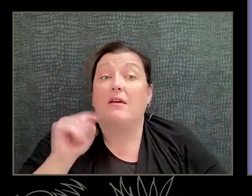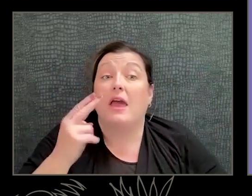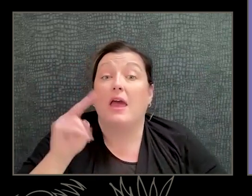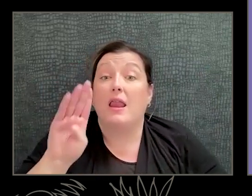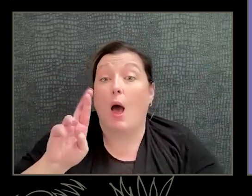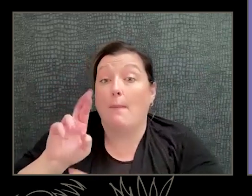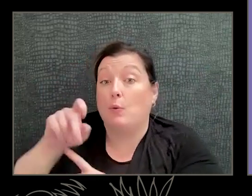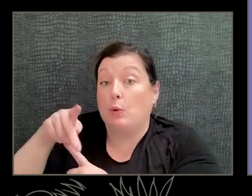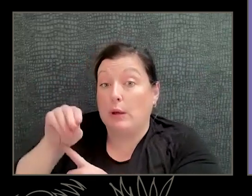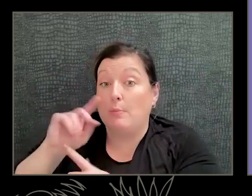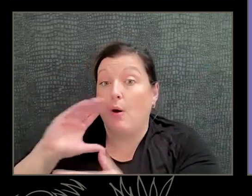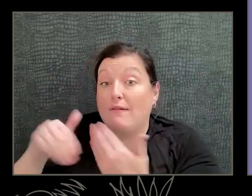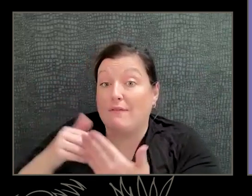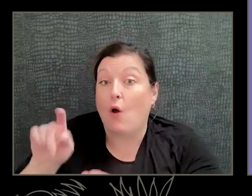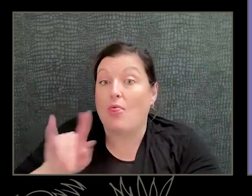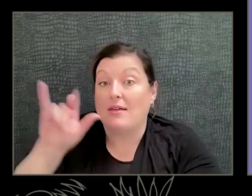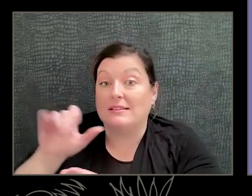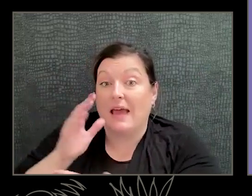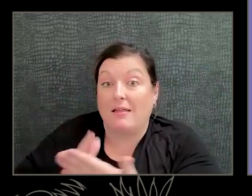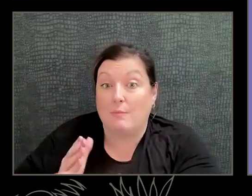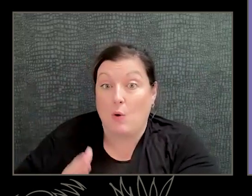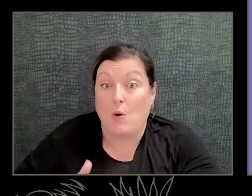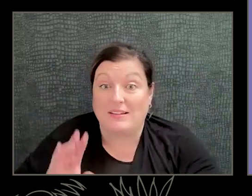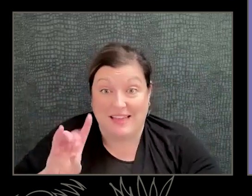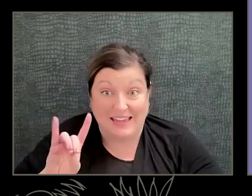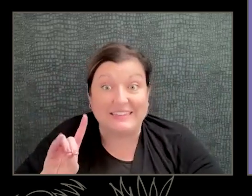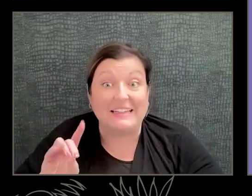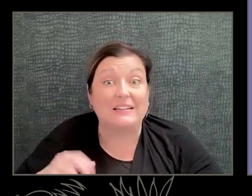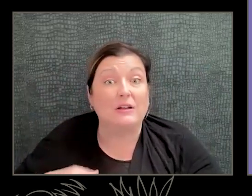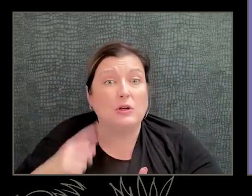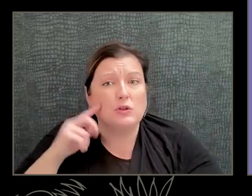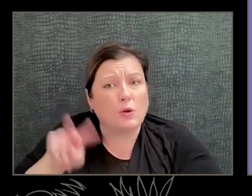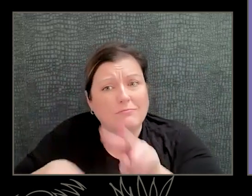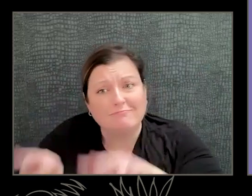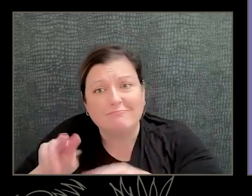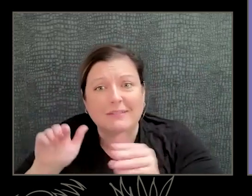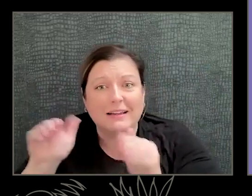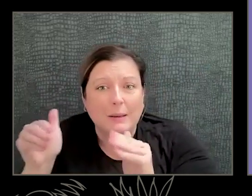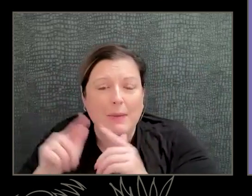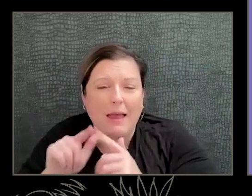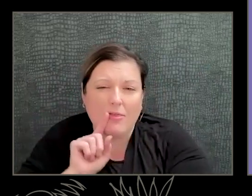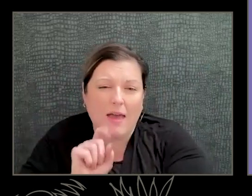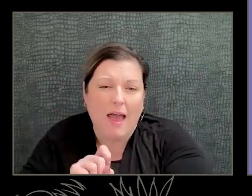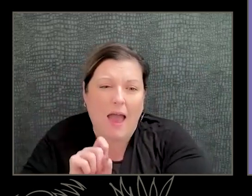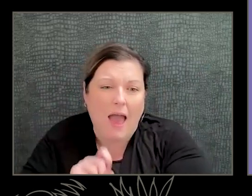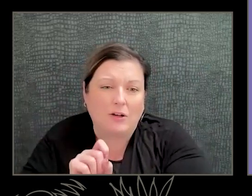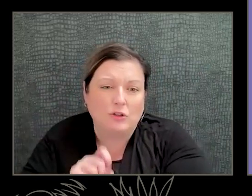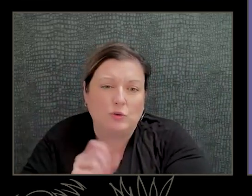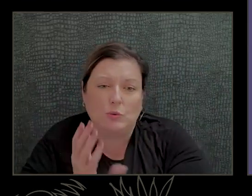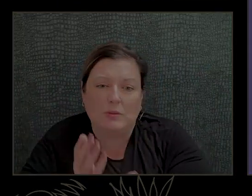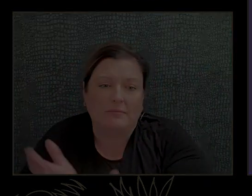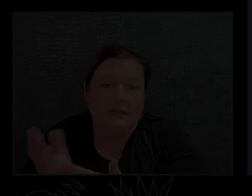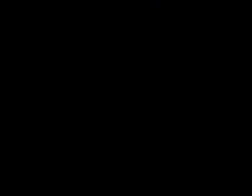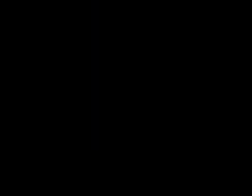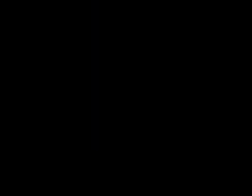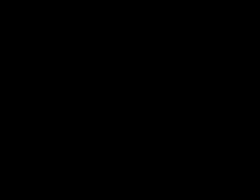of the styling components that I did as well, so you can kind of take a look at them and compare the actual code itself. So thank you.